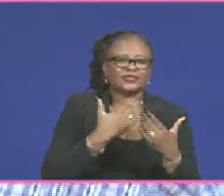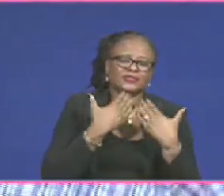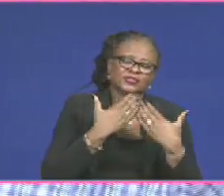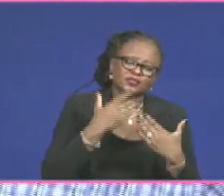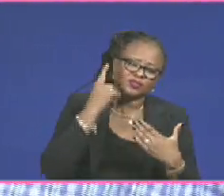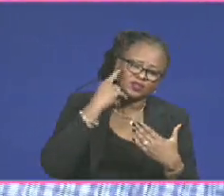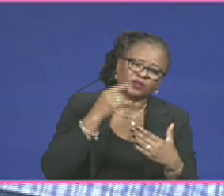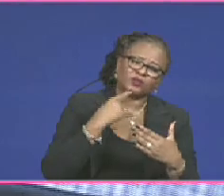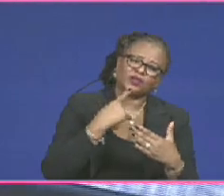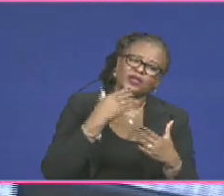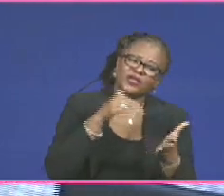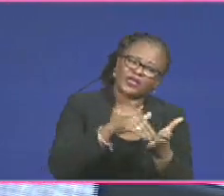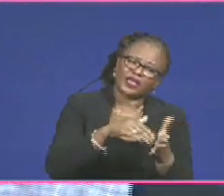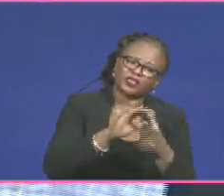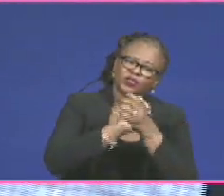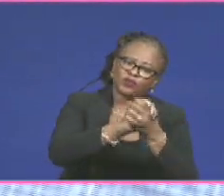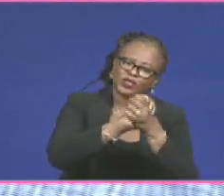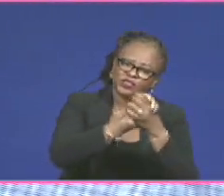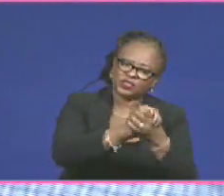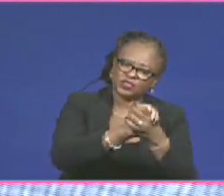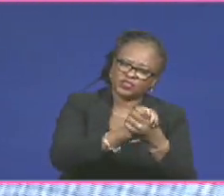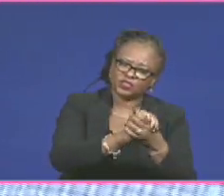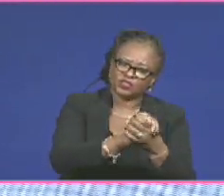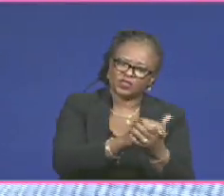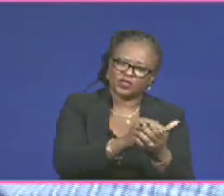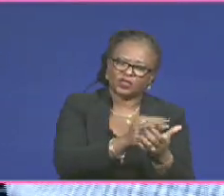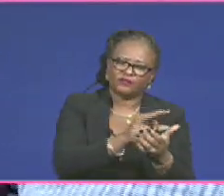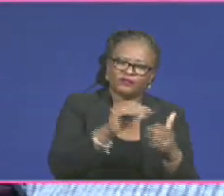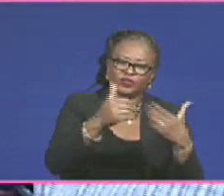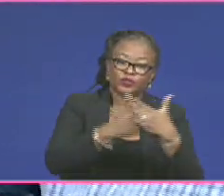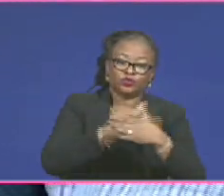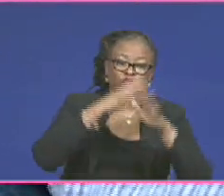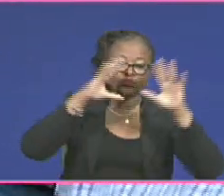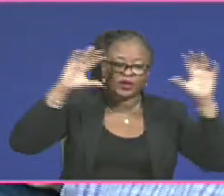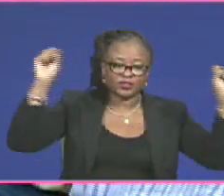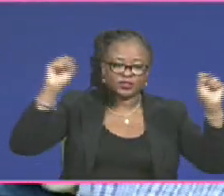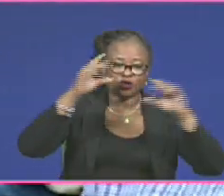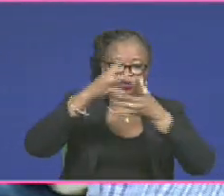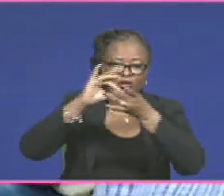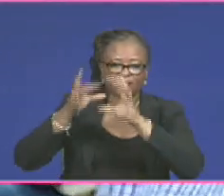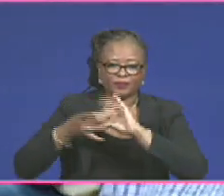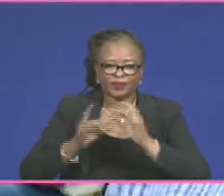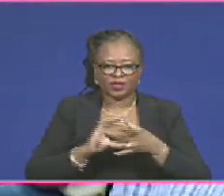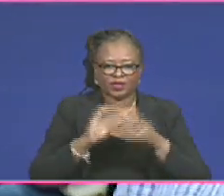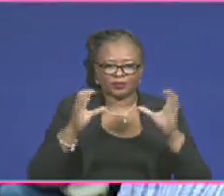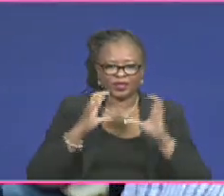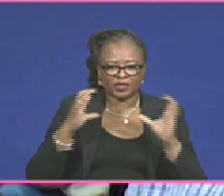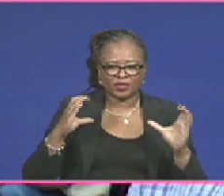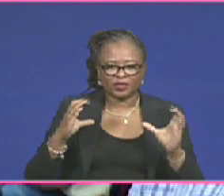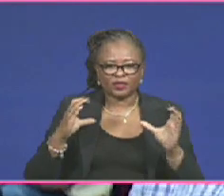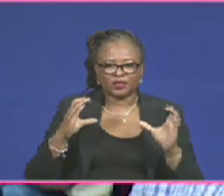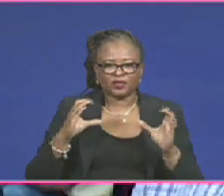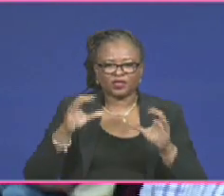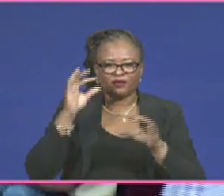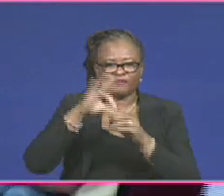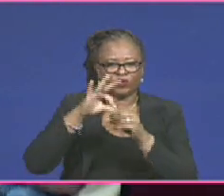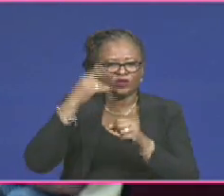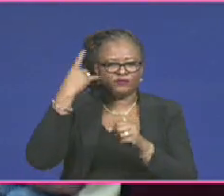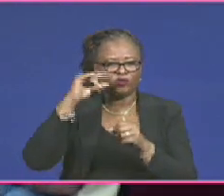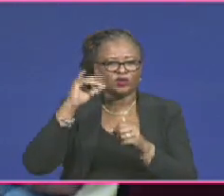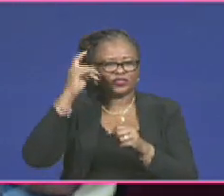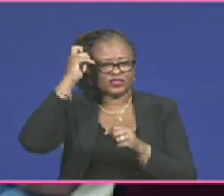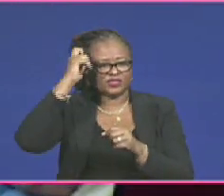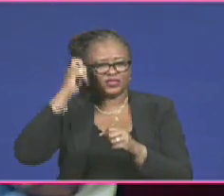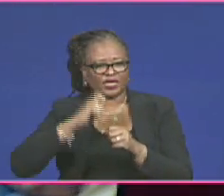again, congratulations goes out to Romel Fishnose. He's the new president of the Bahamas Olympic Committee. Right now in the background, they are voting for